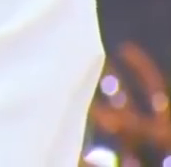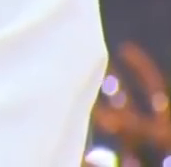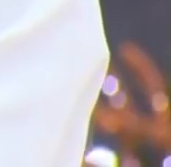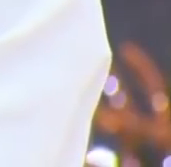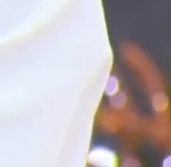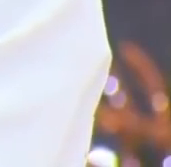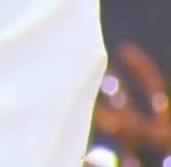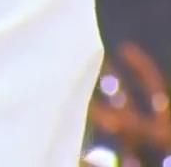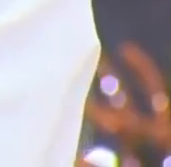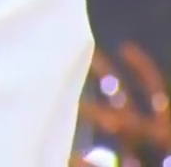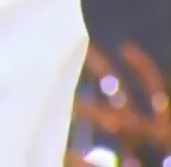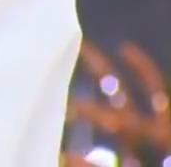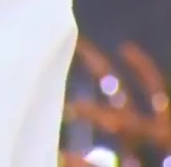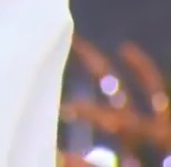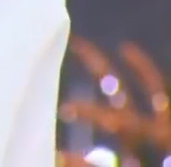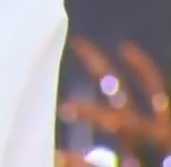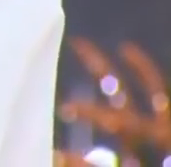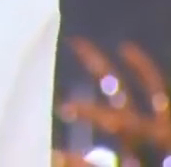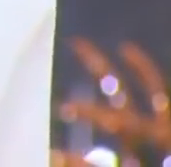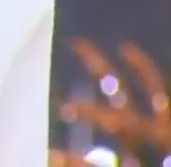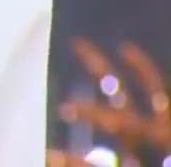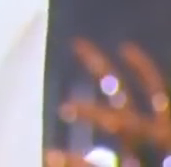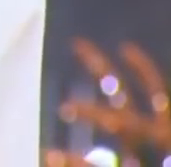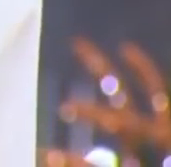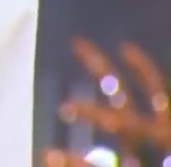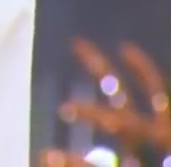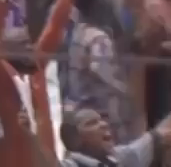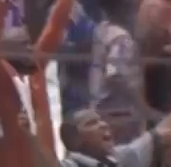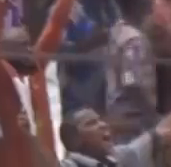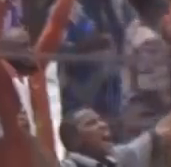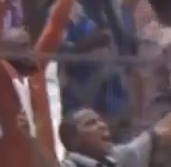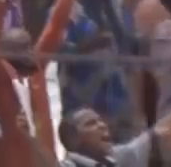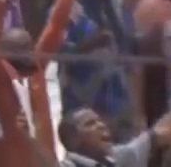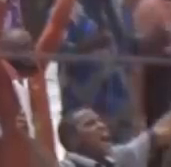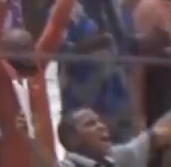Your life will become significant.